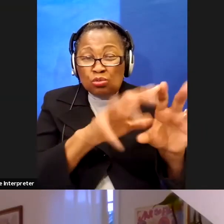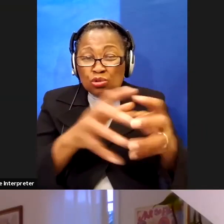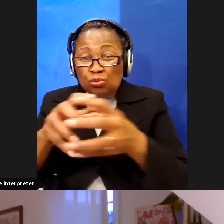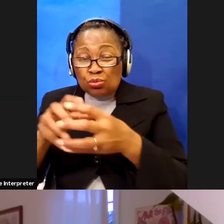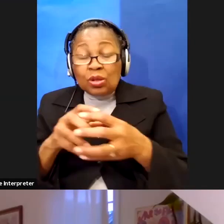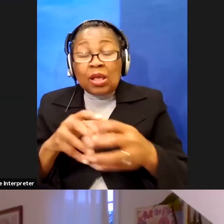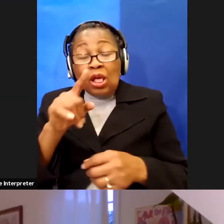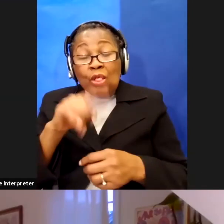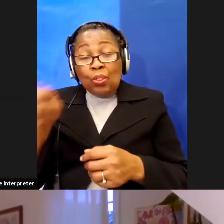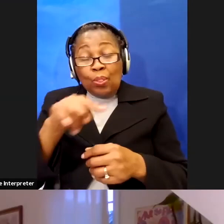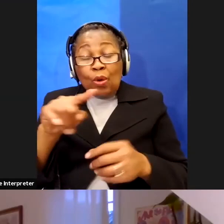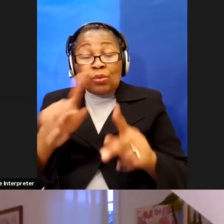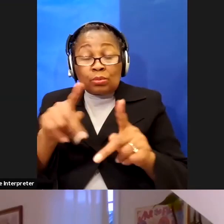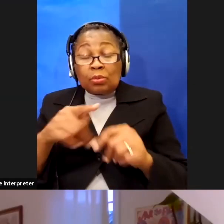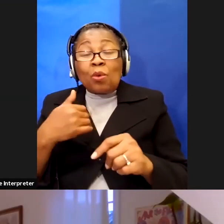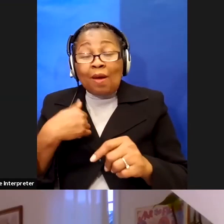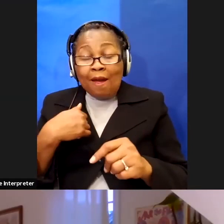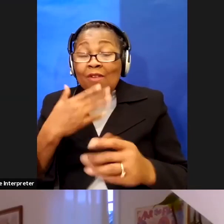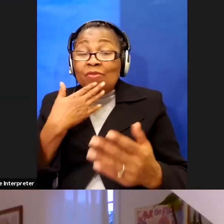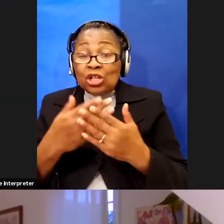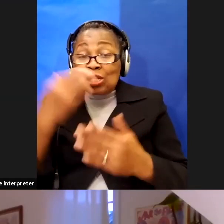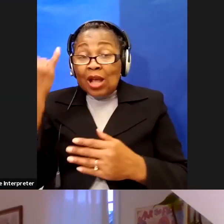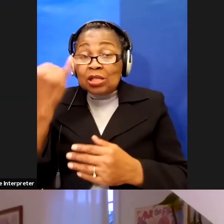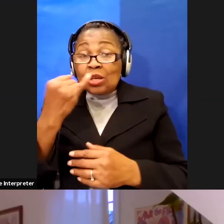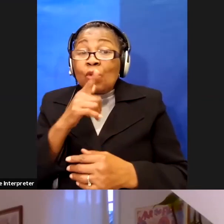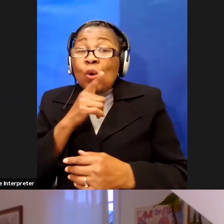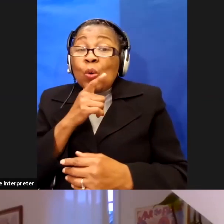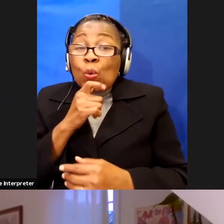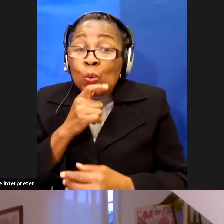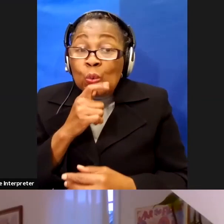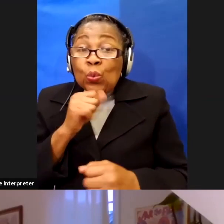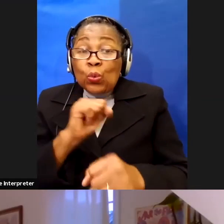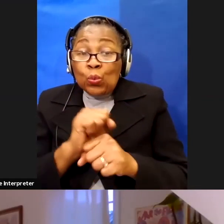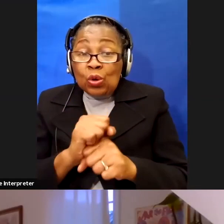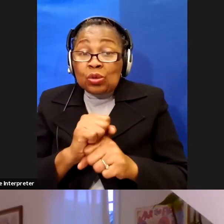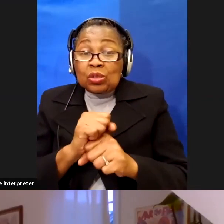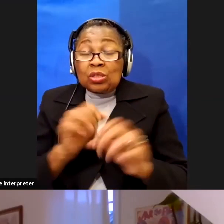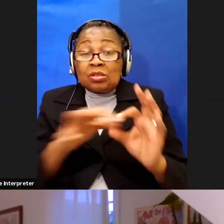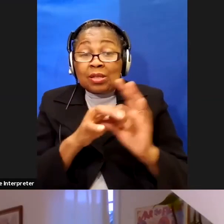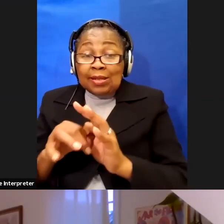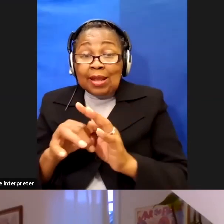pretty good idea of what works, of who works and who doesn't work on accessibility.